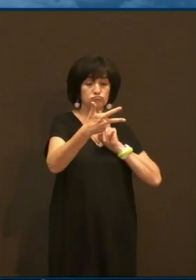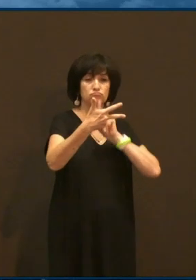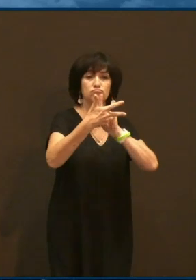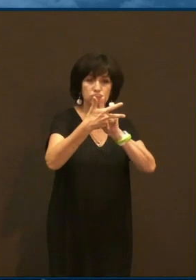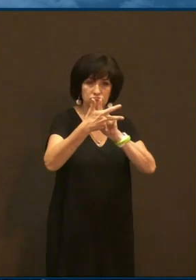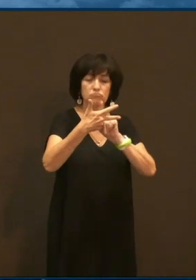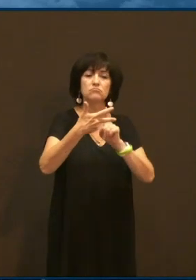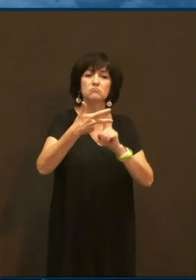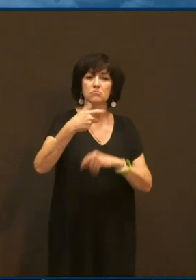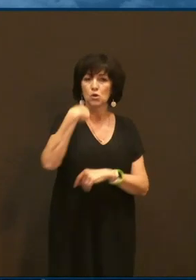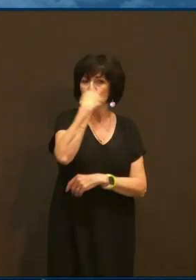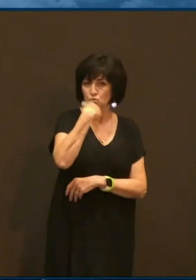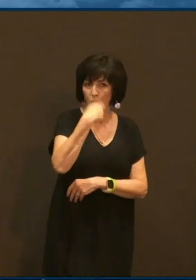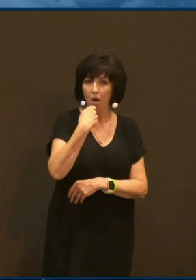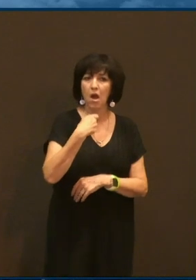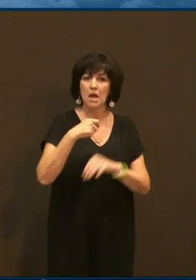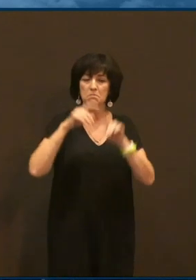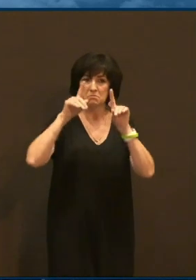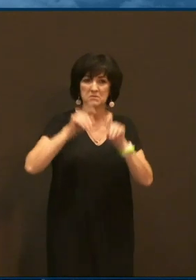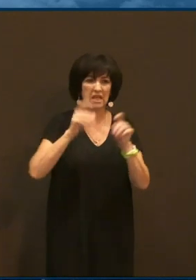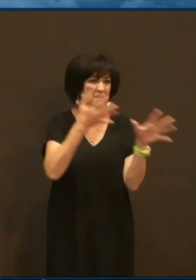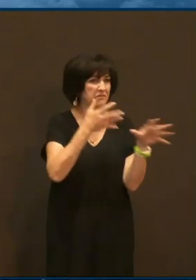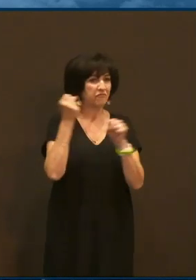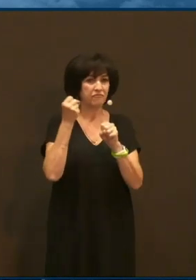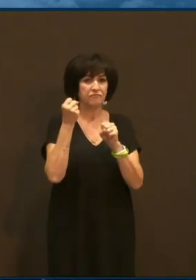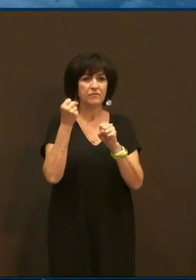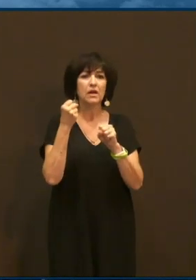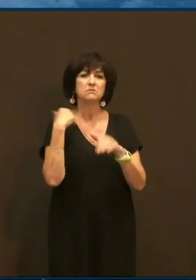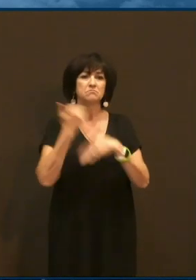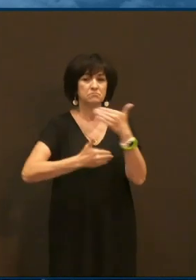this information is online. Another 10 sites this week in